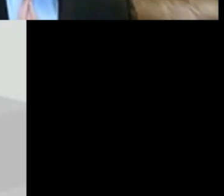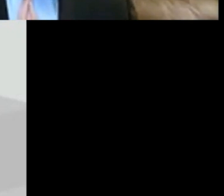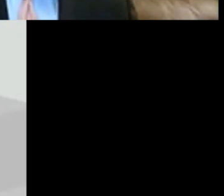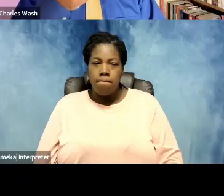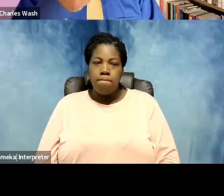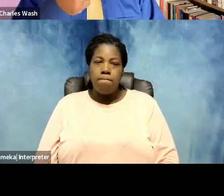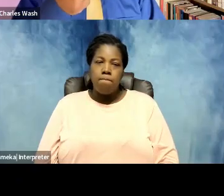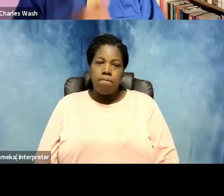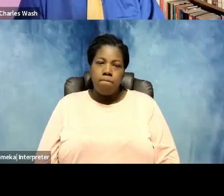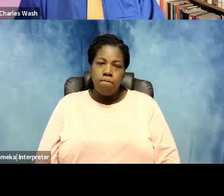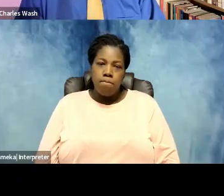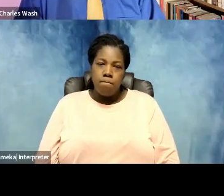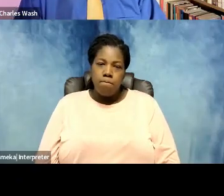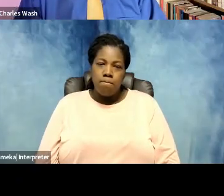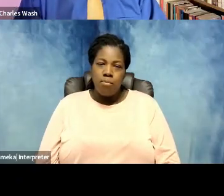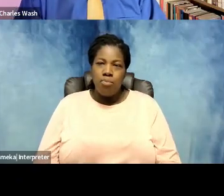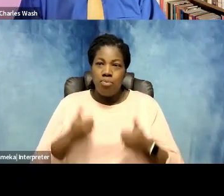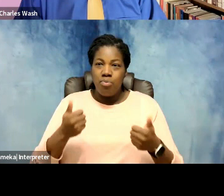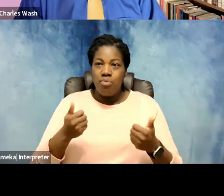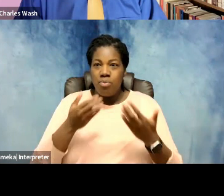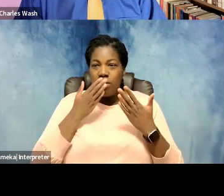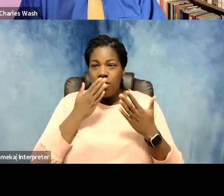for a moment. All right, thank you so much.